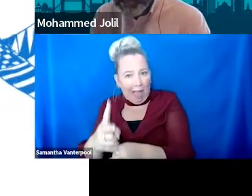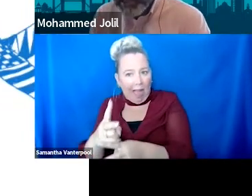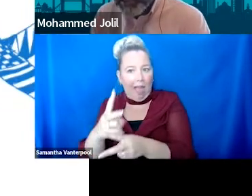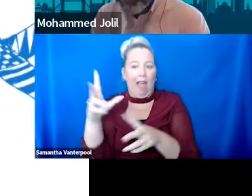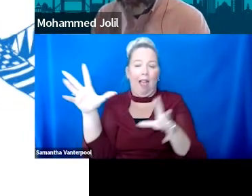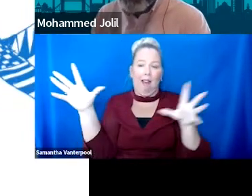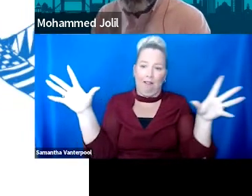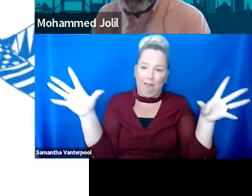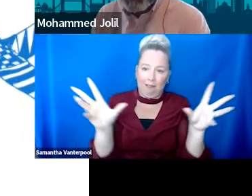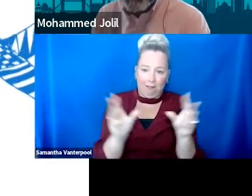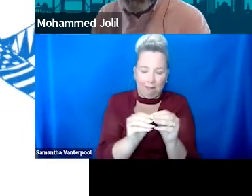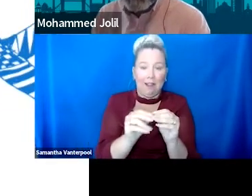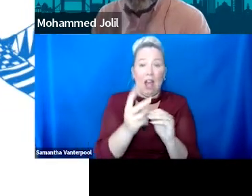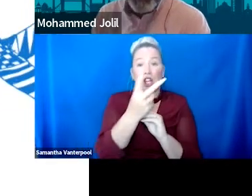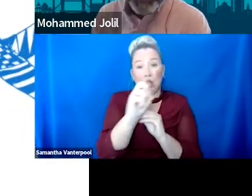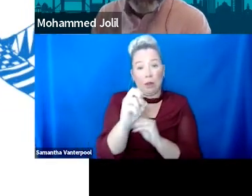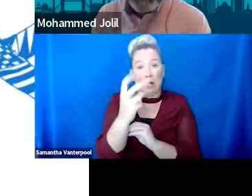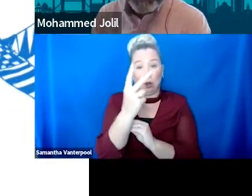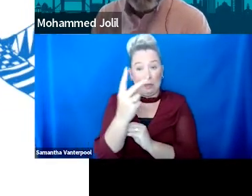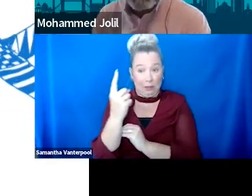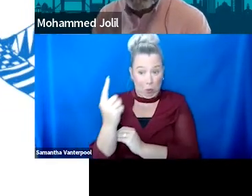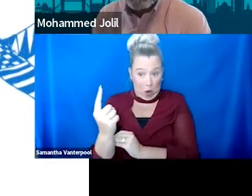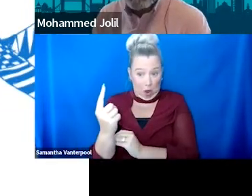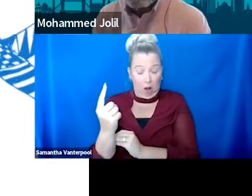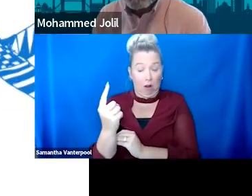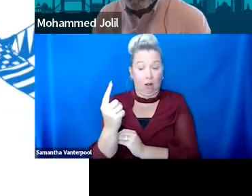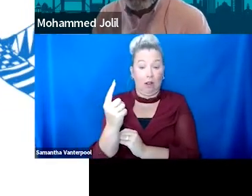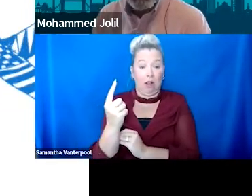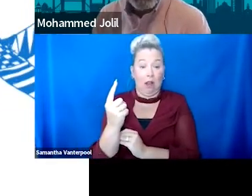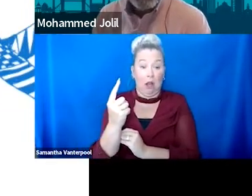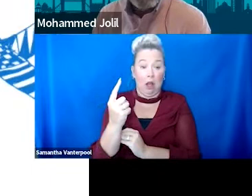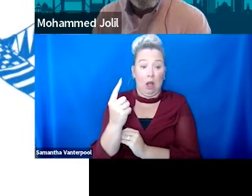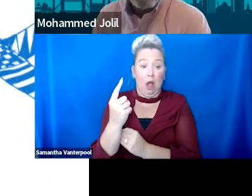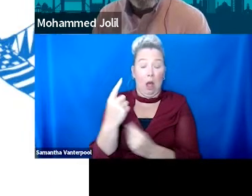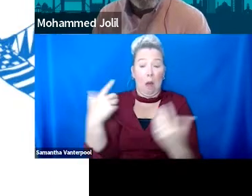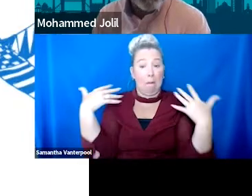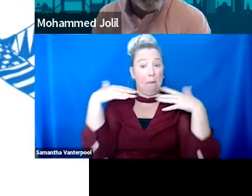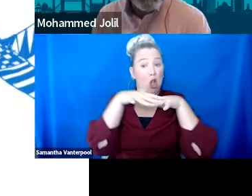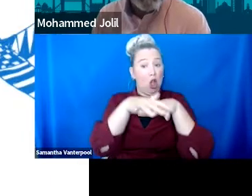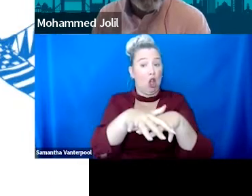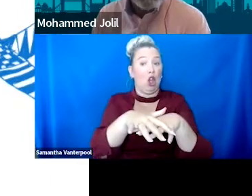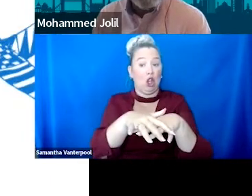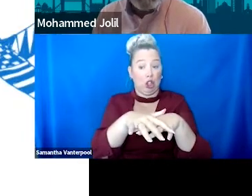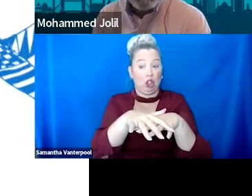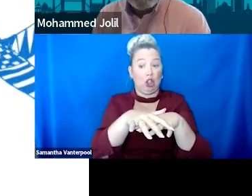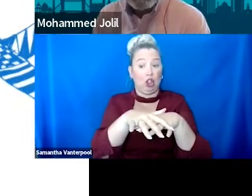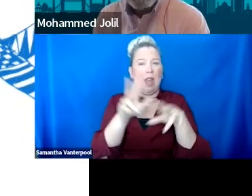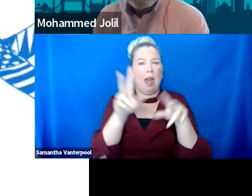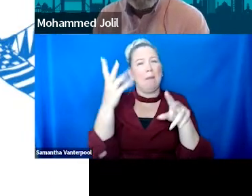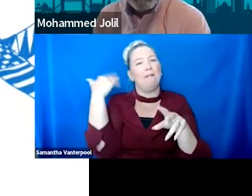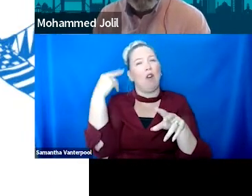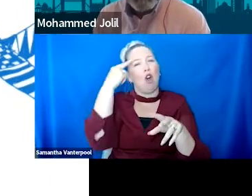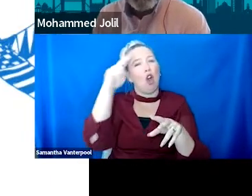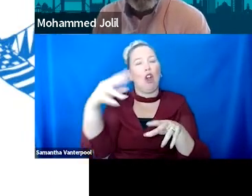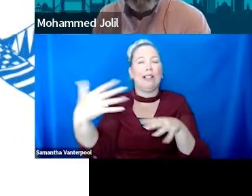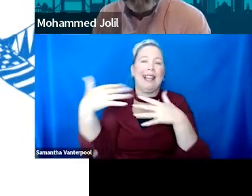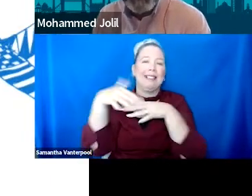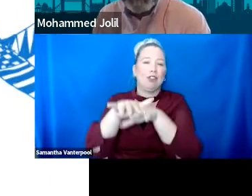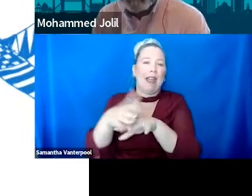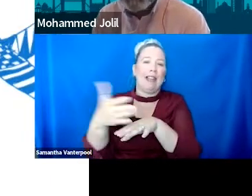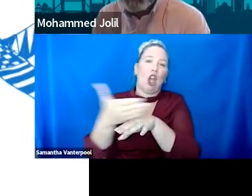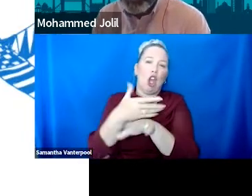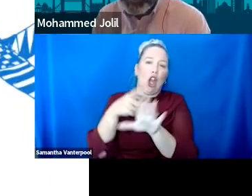In 2021, we had quite a significant merger of what was the integrated early years service and the